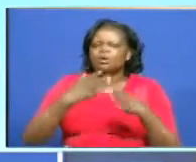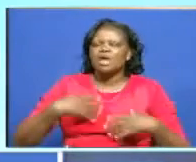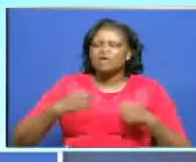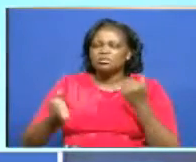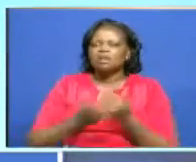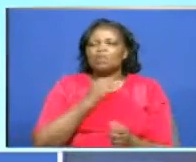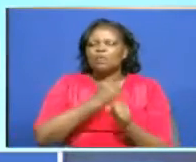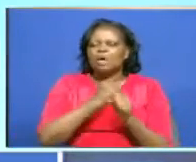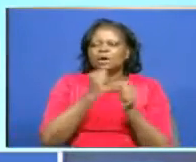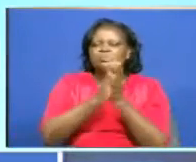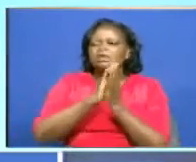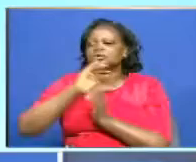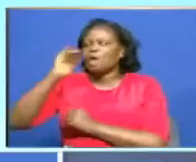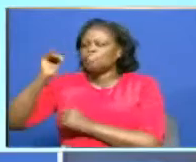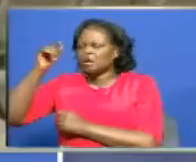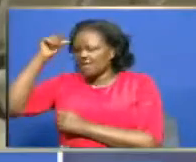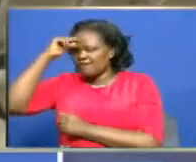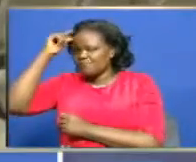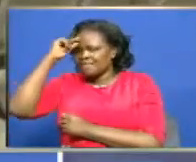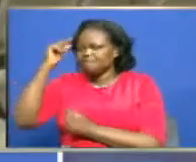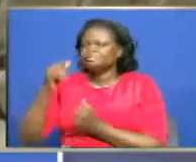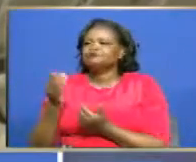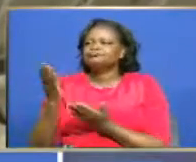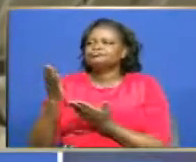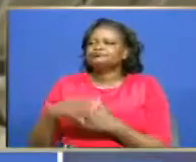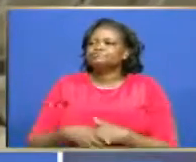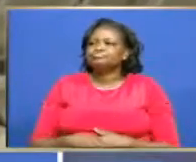workers and county governments.